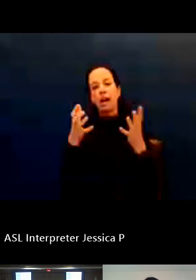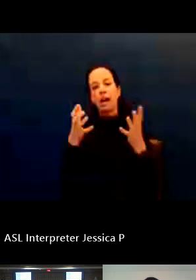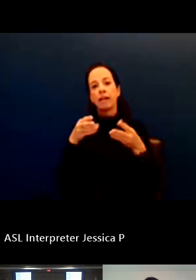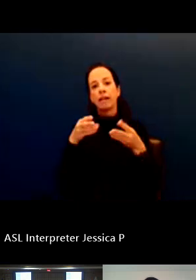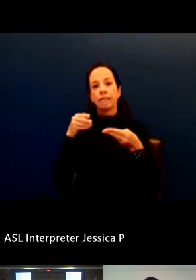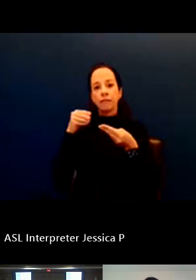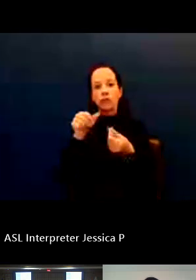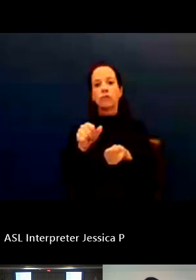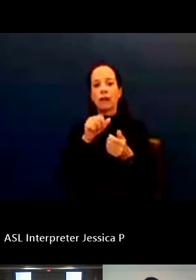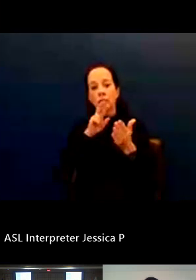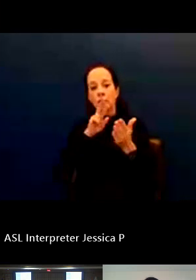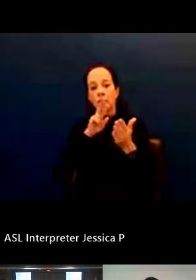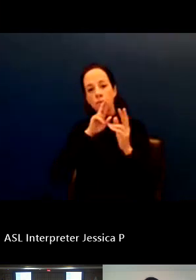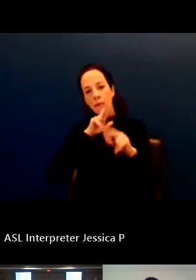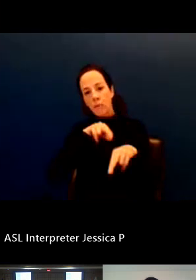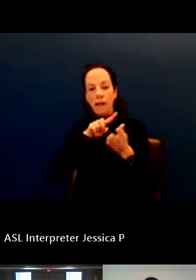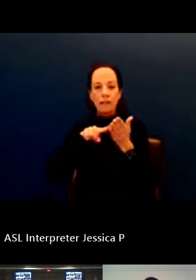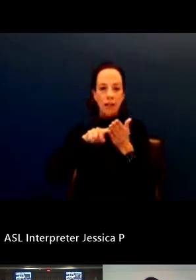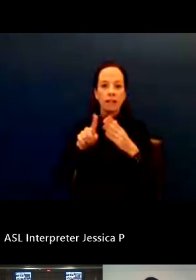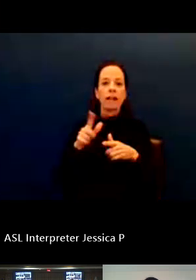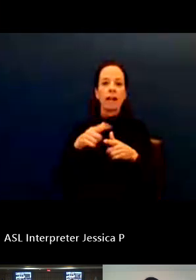Next slide, please.